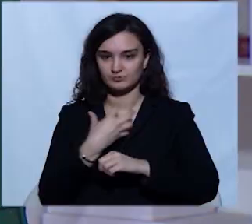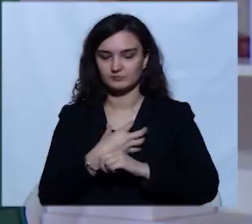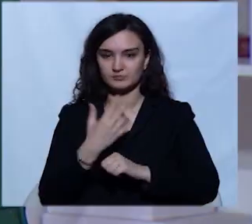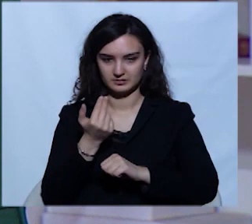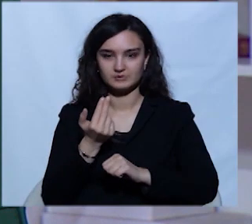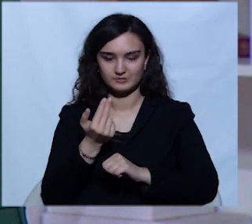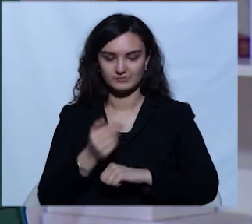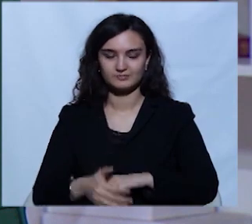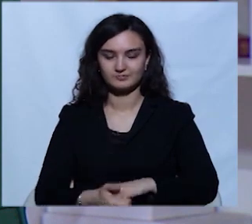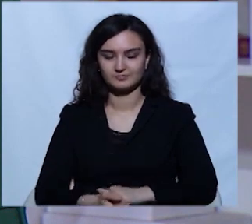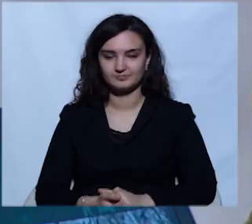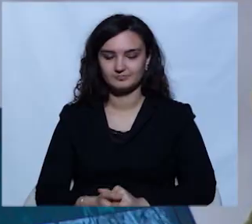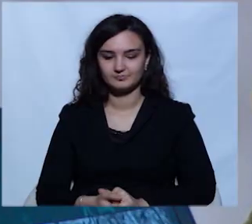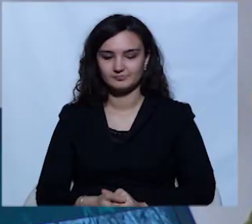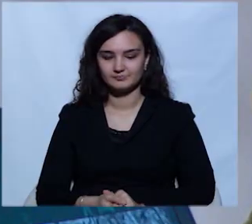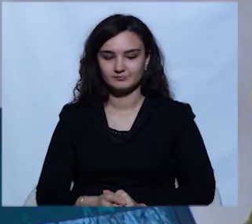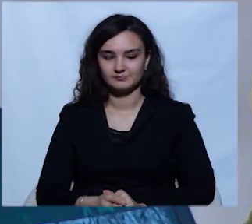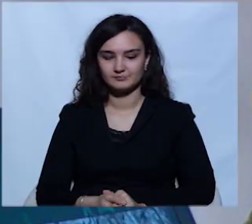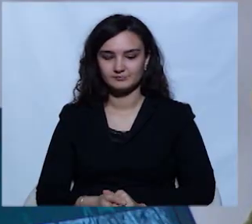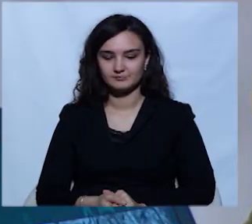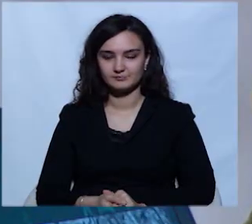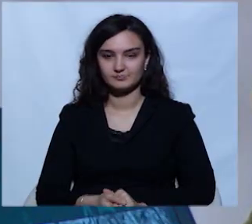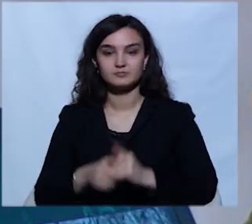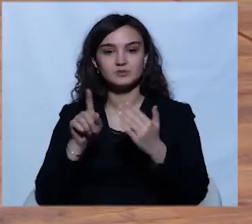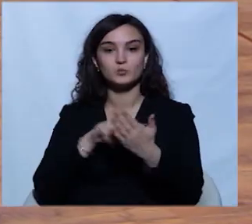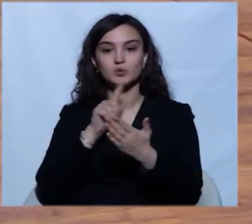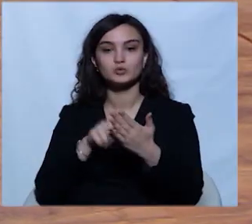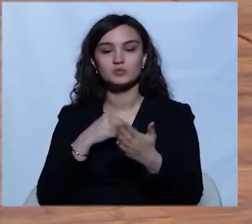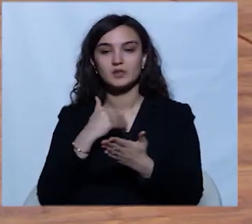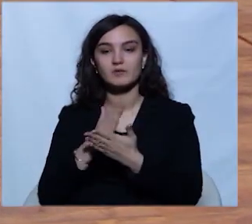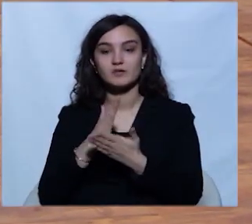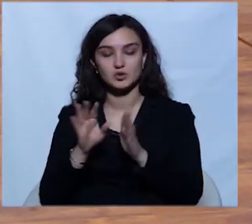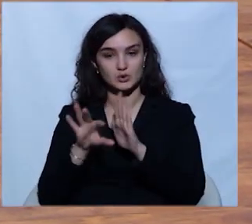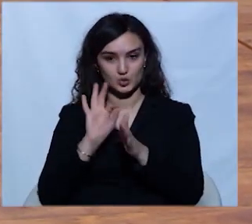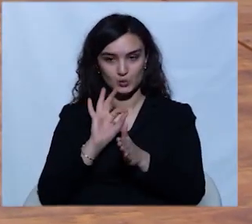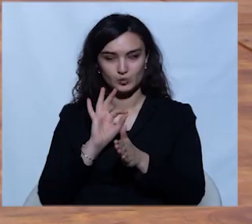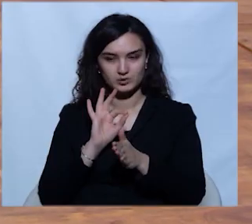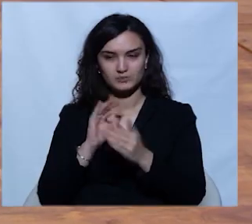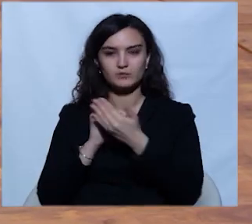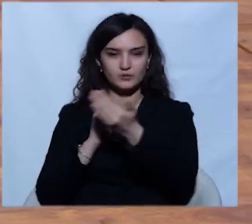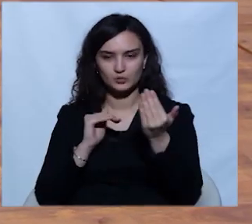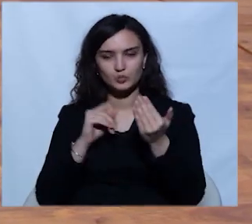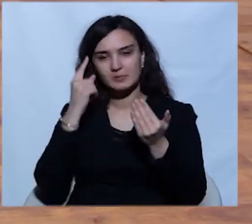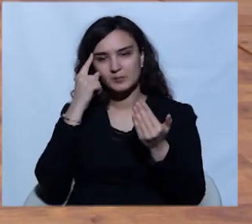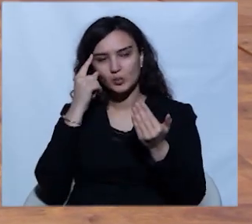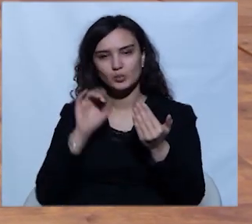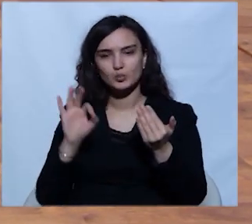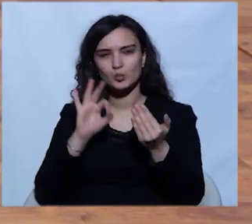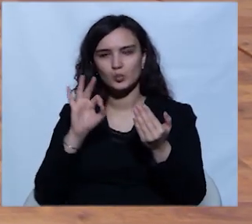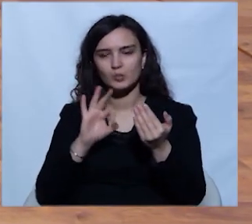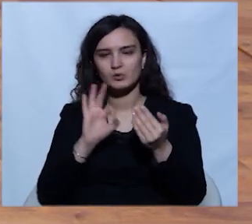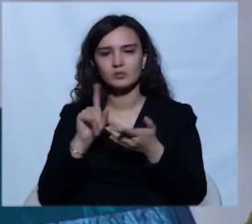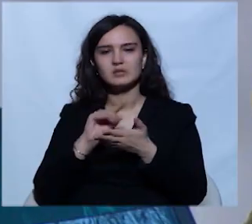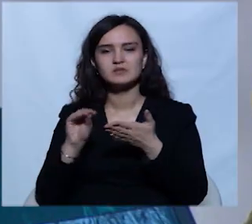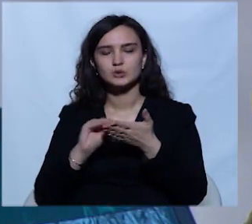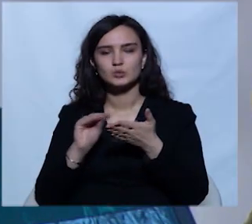wouldn't be. Well, the question we have chosen for you to think about and maybe to write something